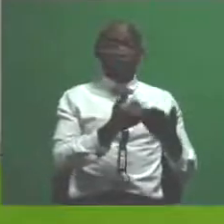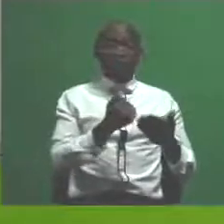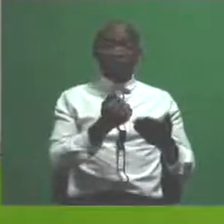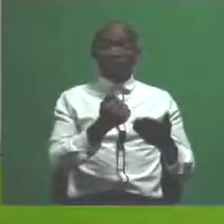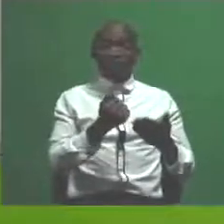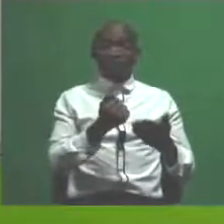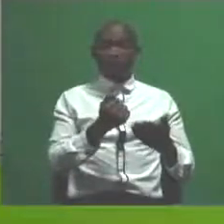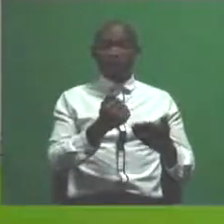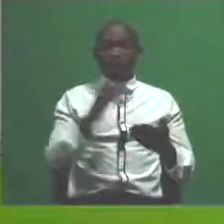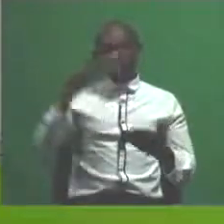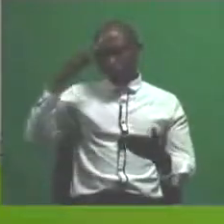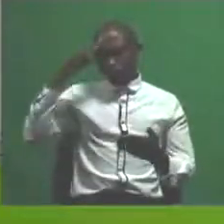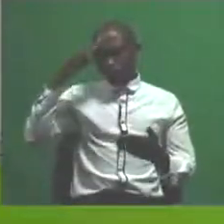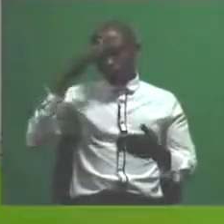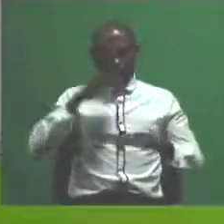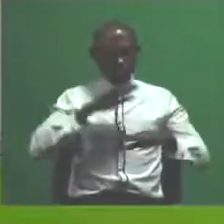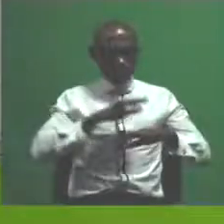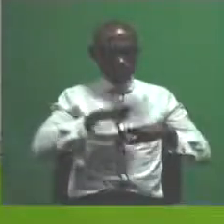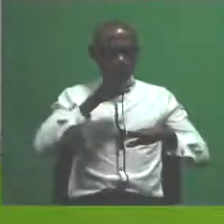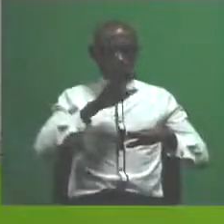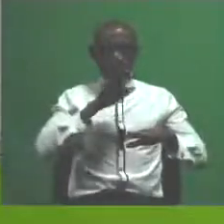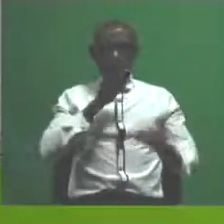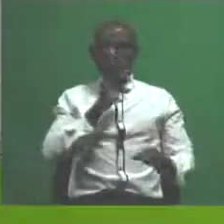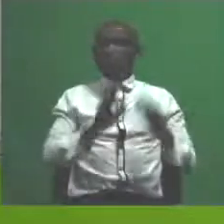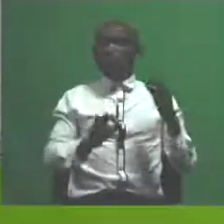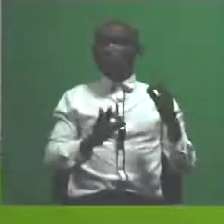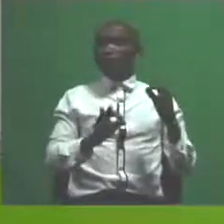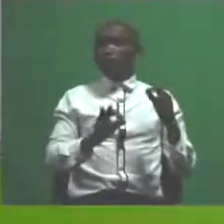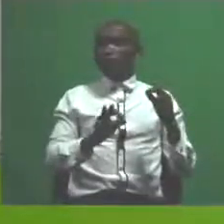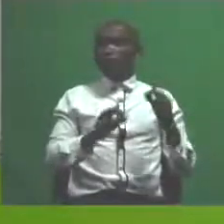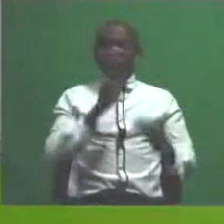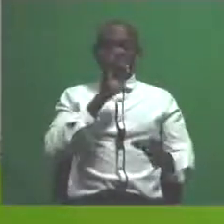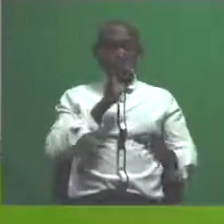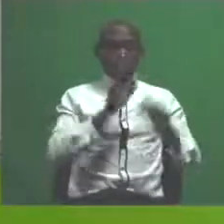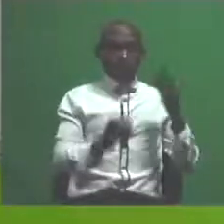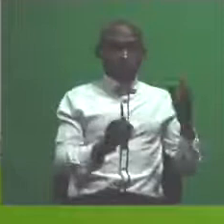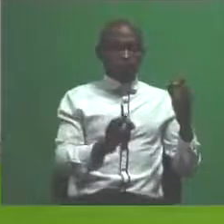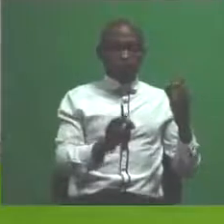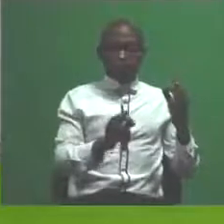feel heat around it. Once you burn